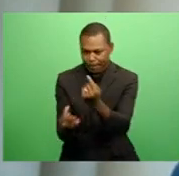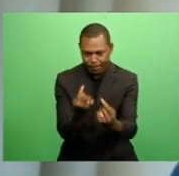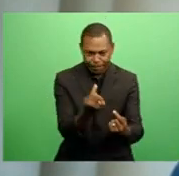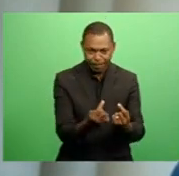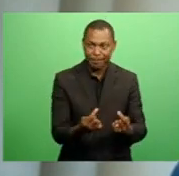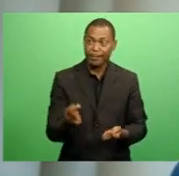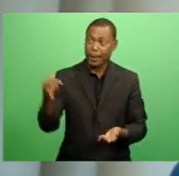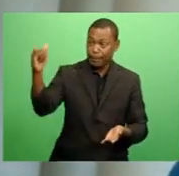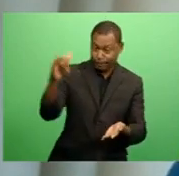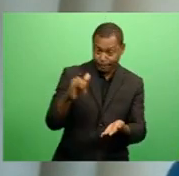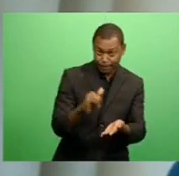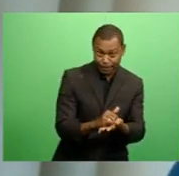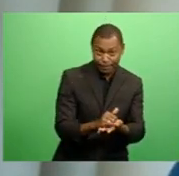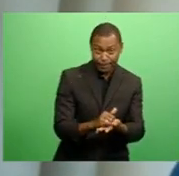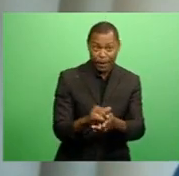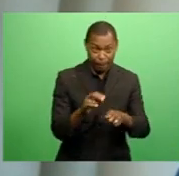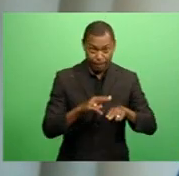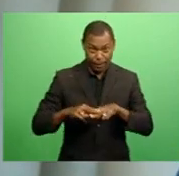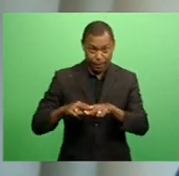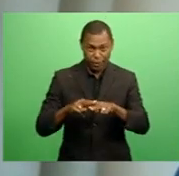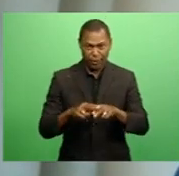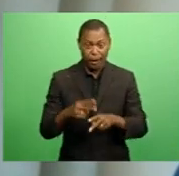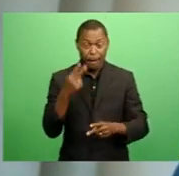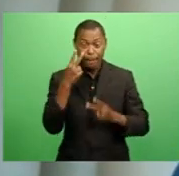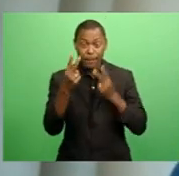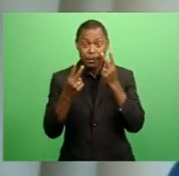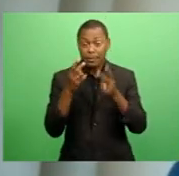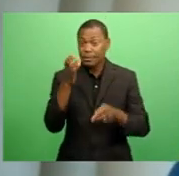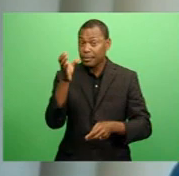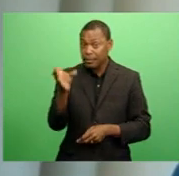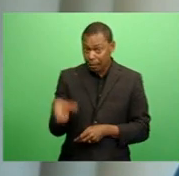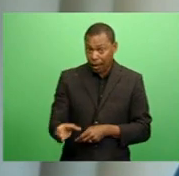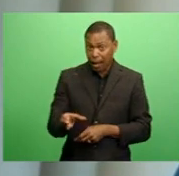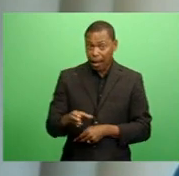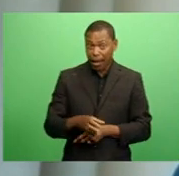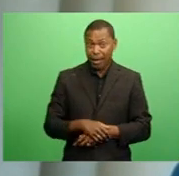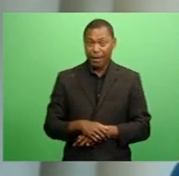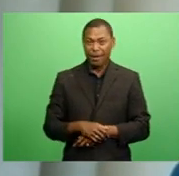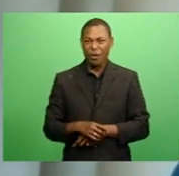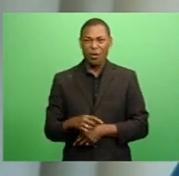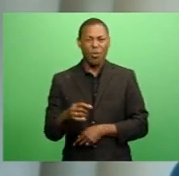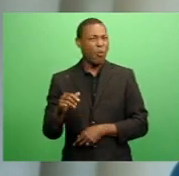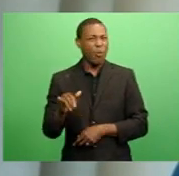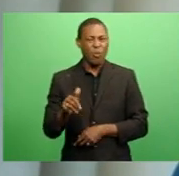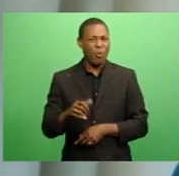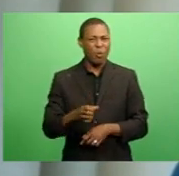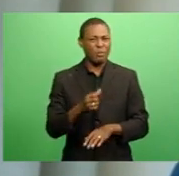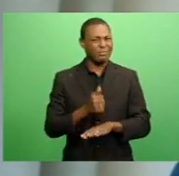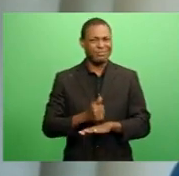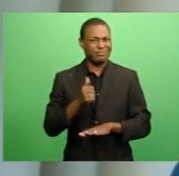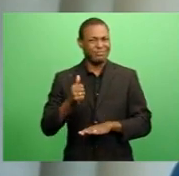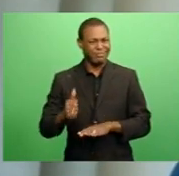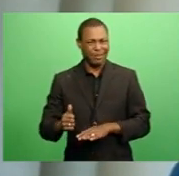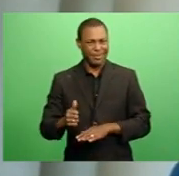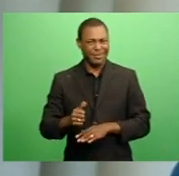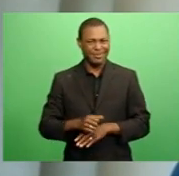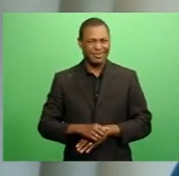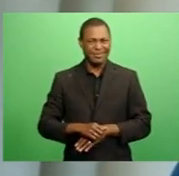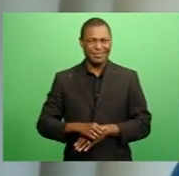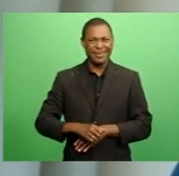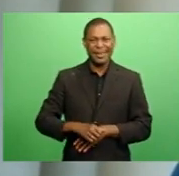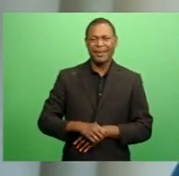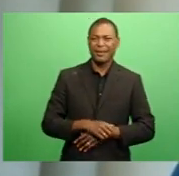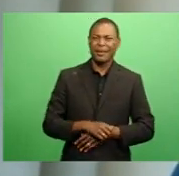Fiji, whether it's a visitor, whether it's a diplomat, whether it's a minister, every single